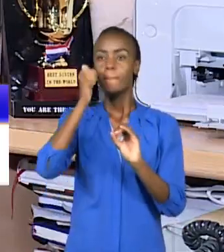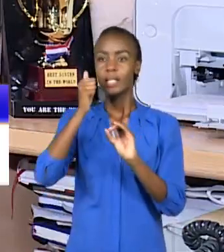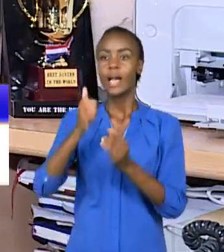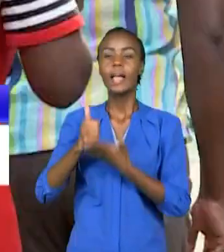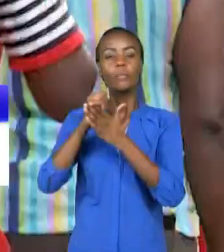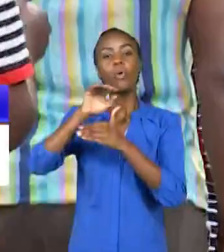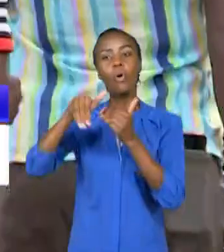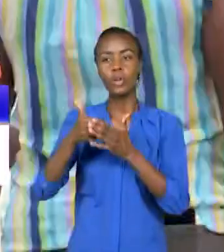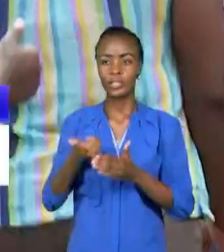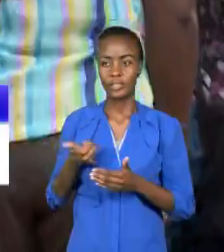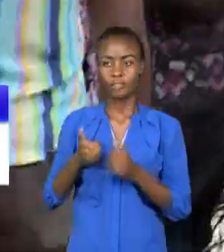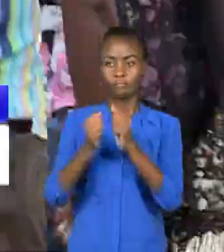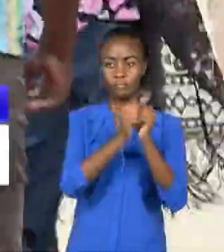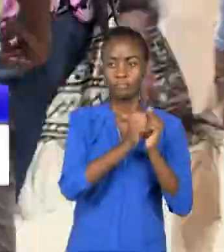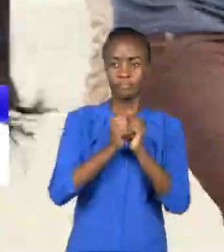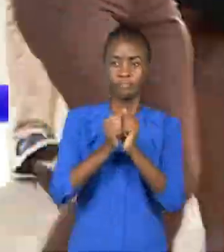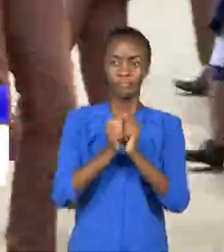at any way.